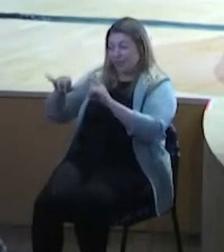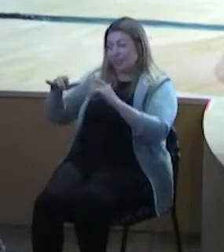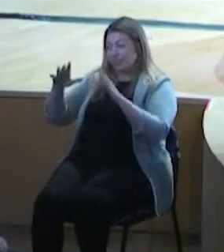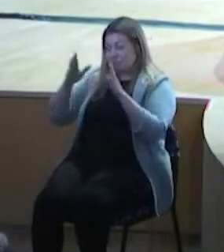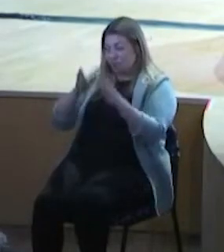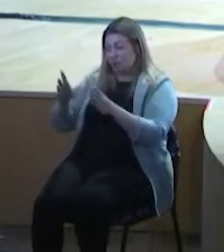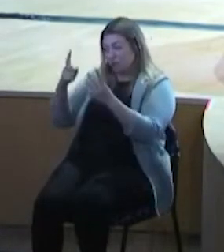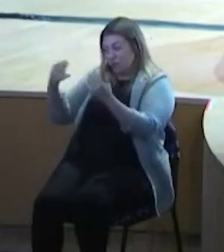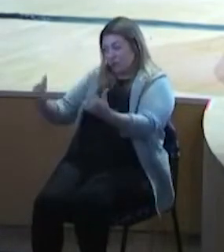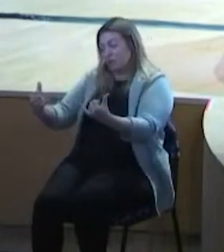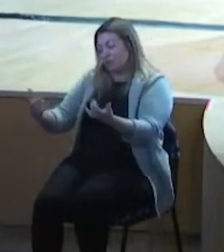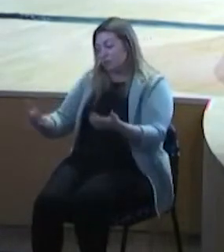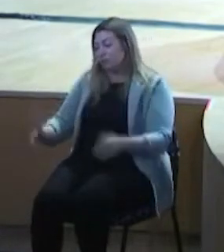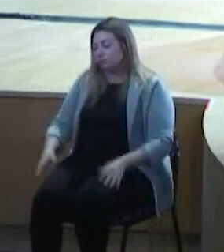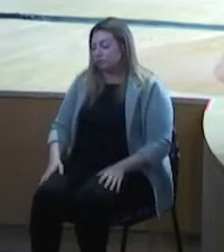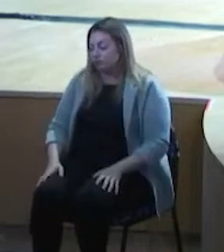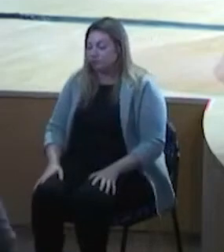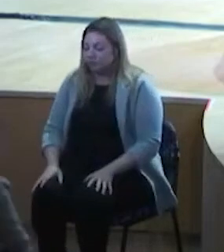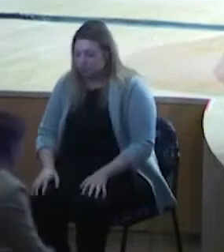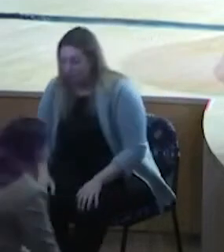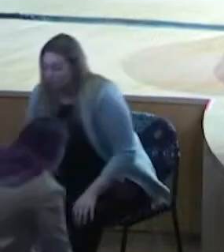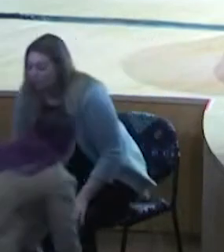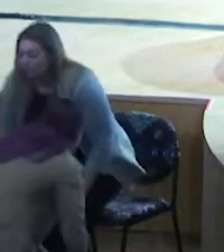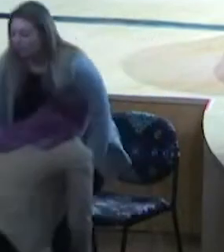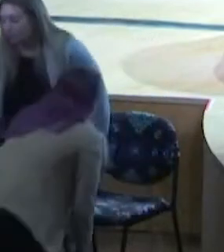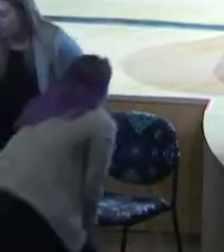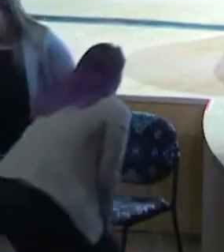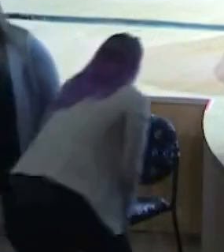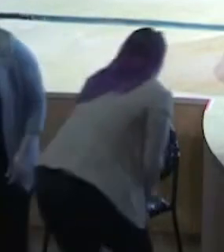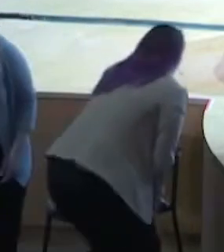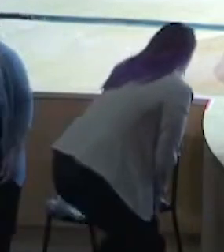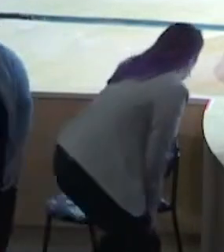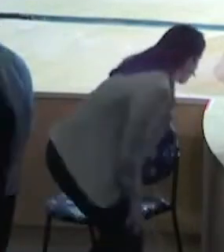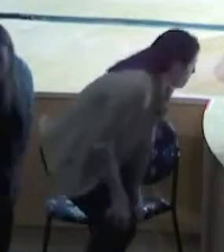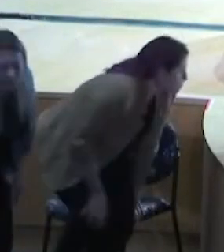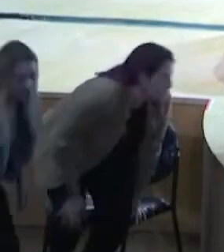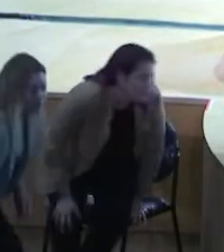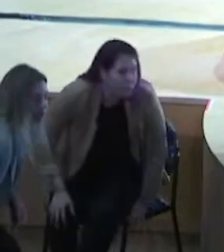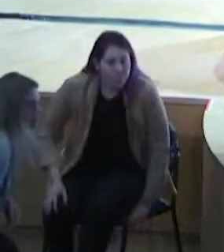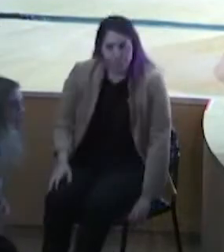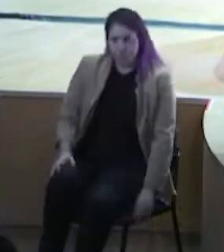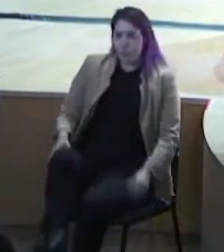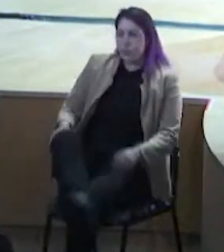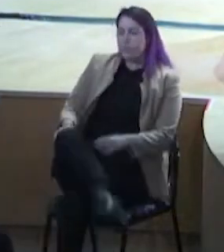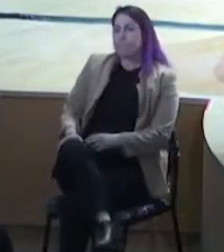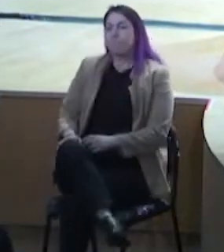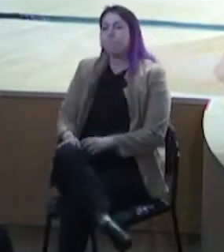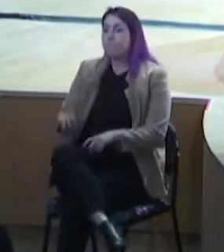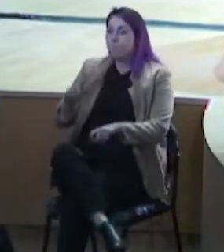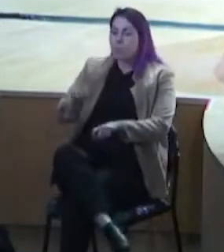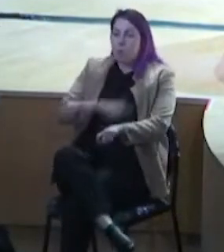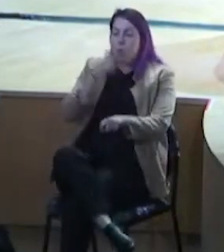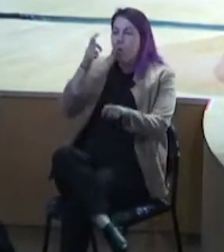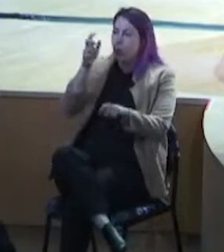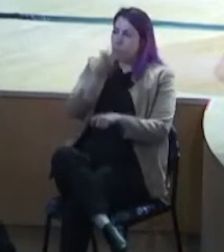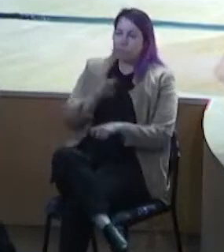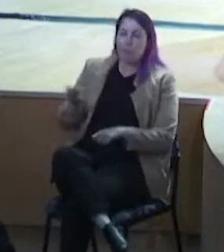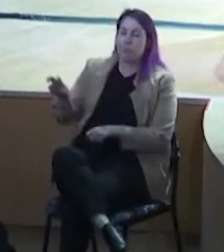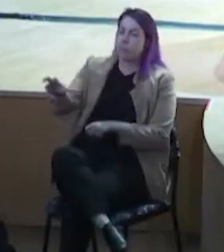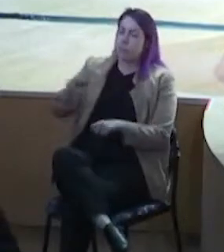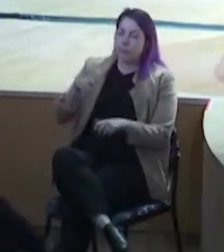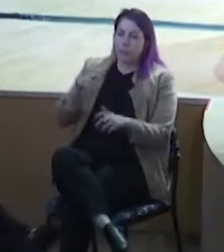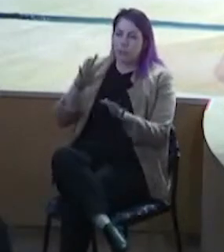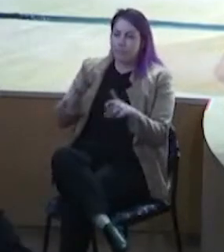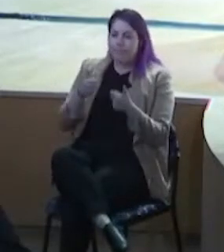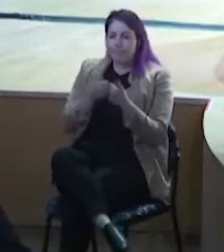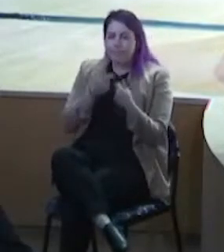now. But yeah, you know, it's been a long road of consistent struggles, but a lot of the struggles are the same